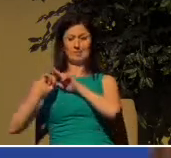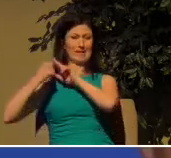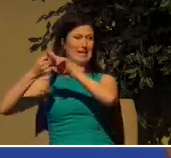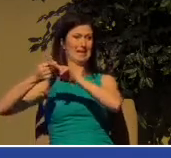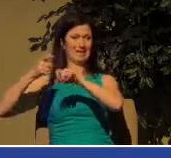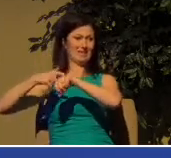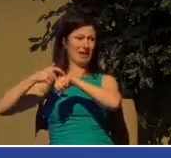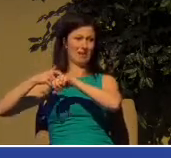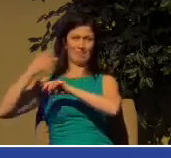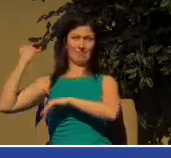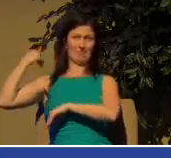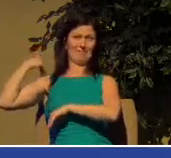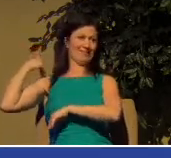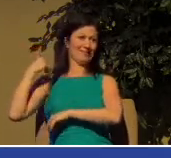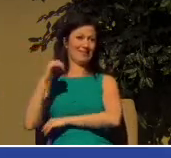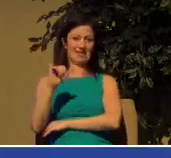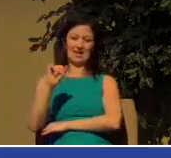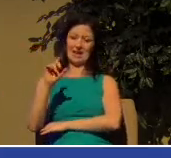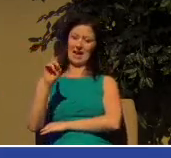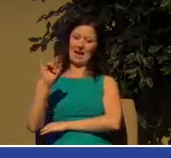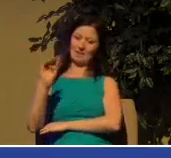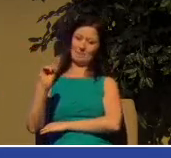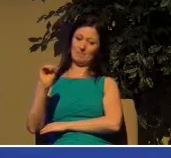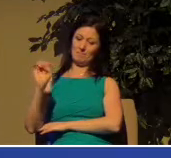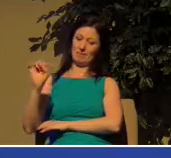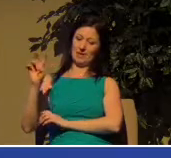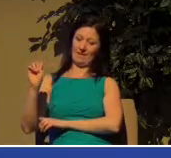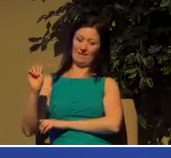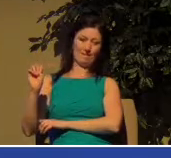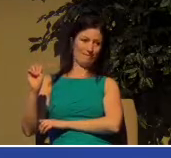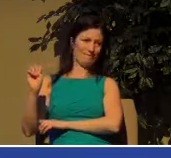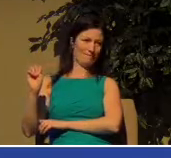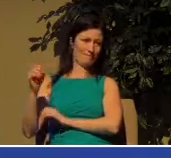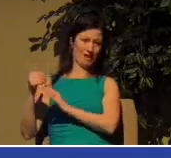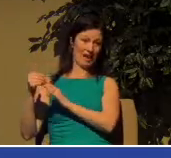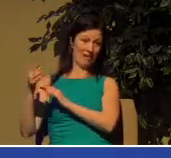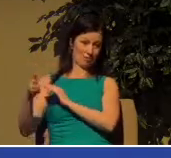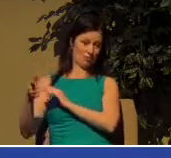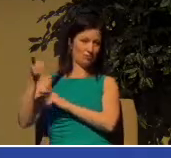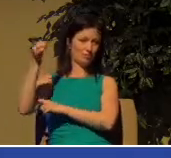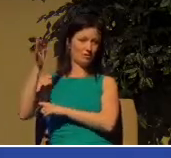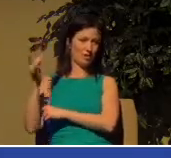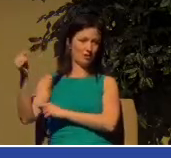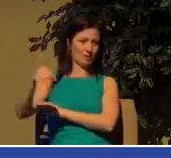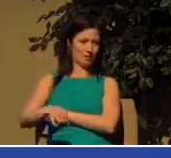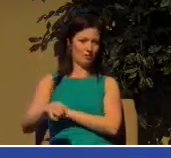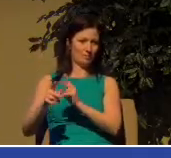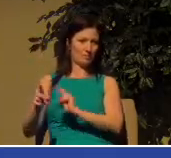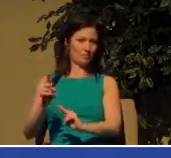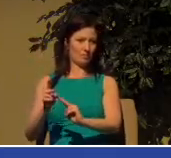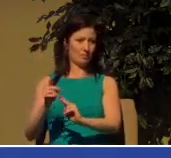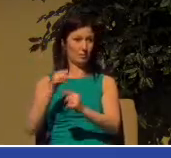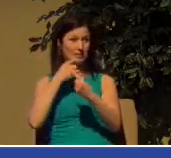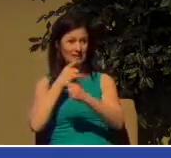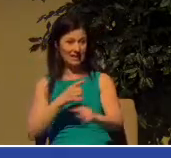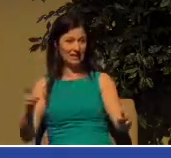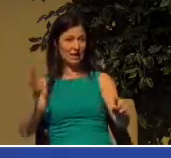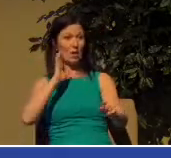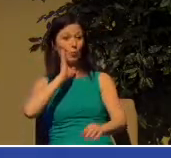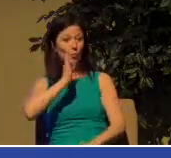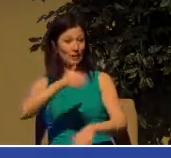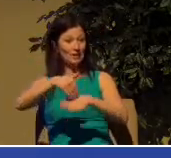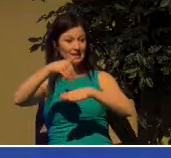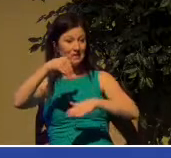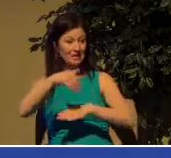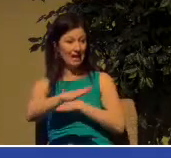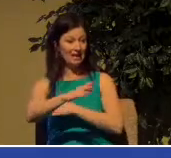time, after Adam and Eve had fallen into sin, God had come to His people and He said, I'm going to send you a Messiah,